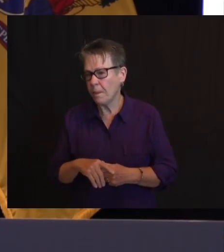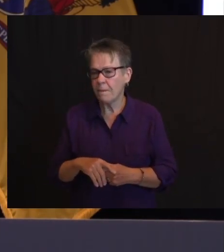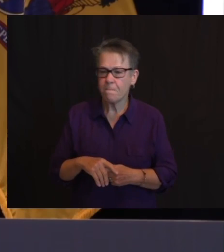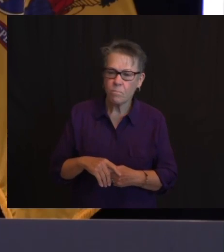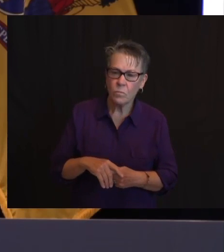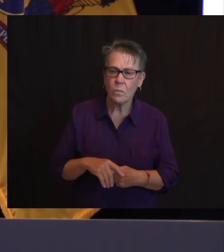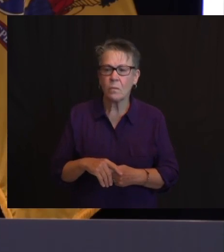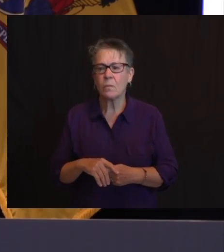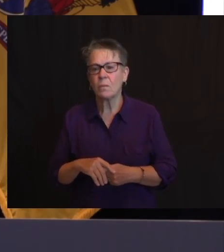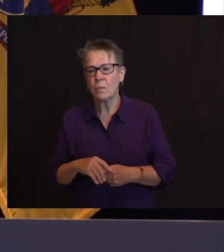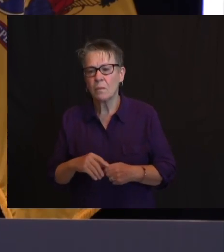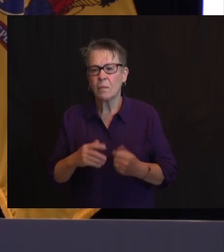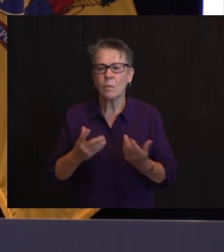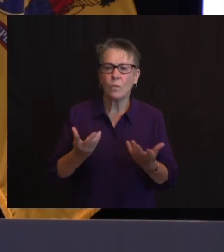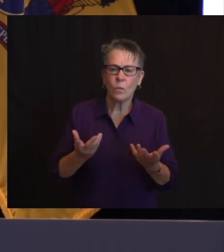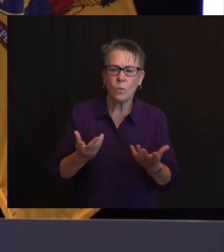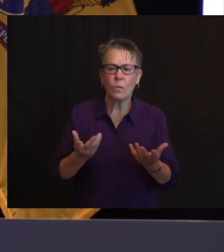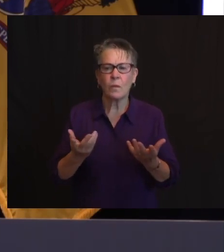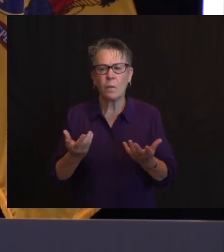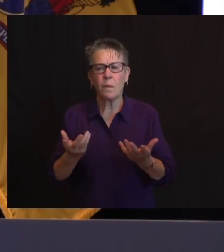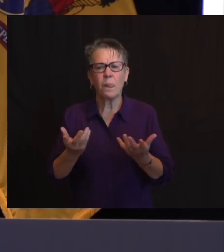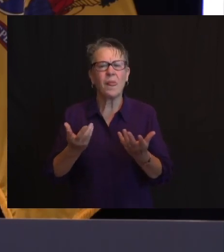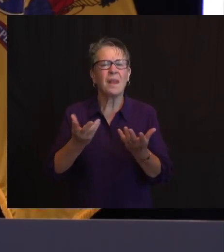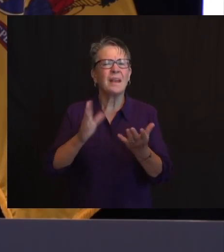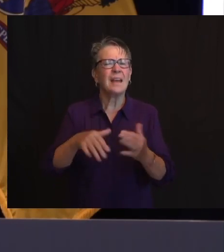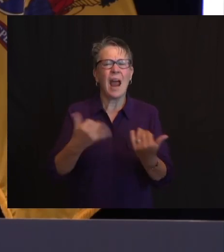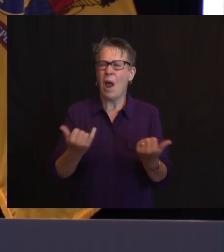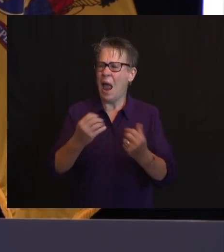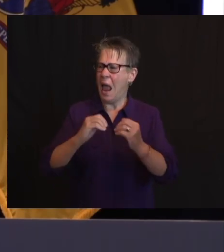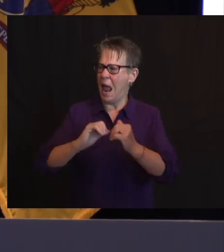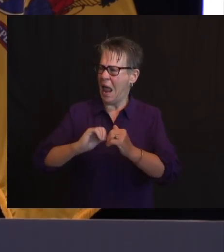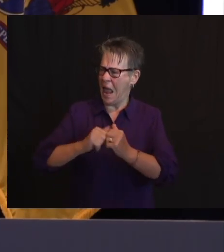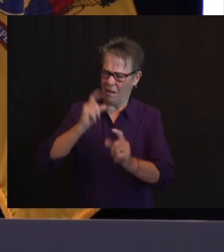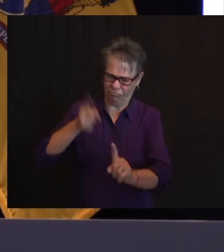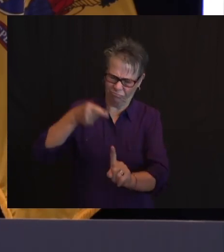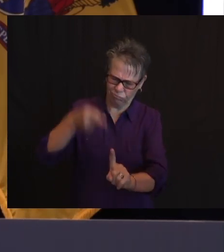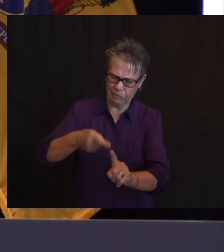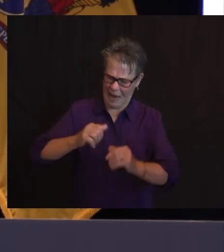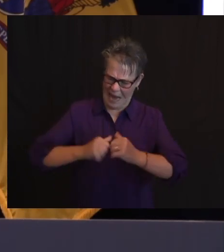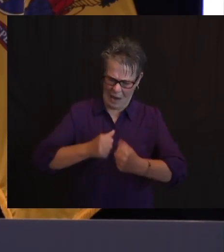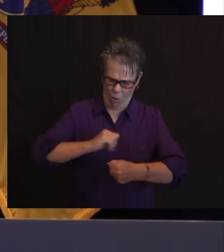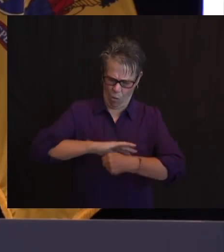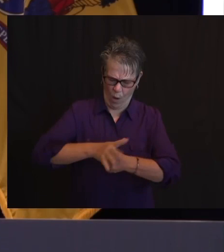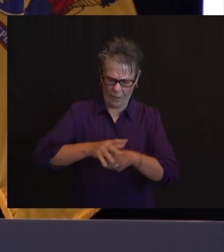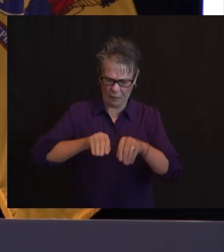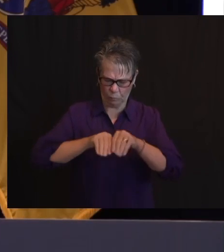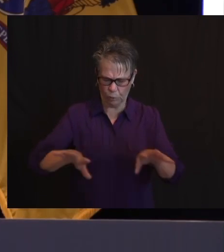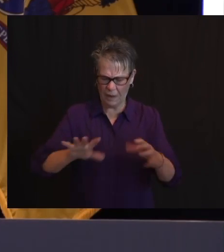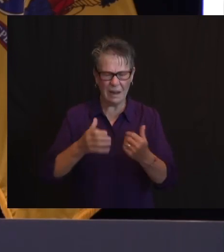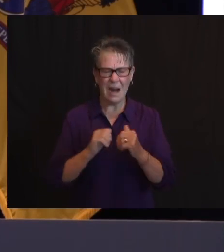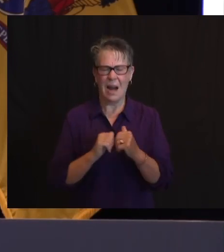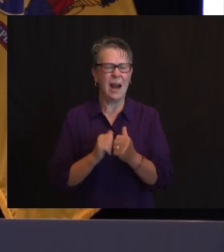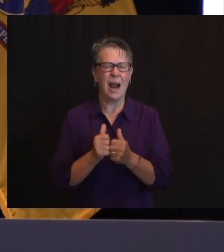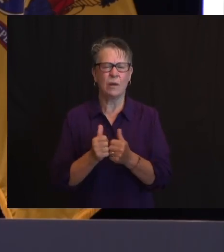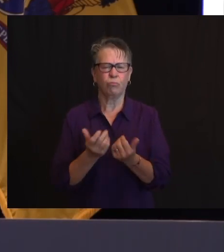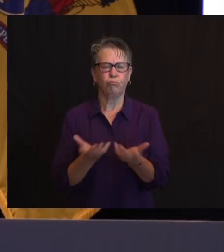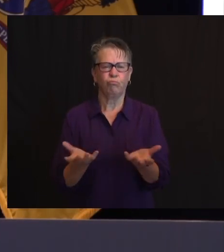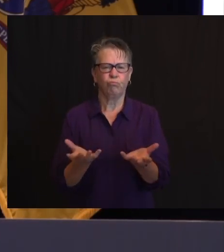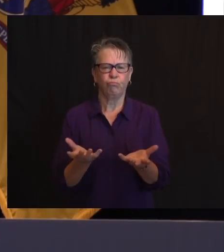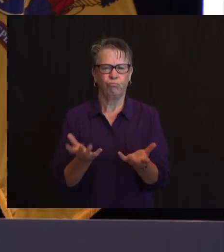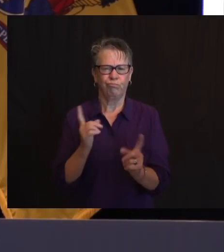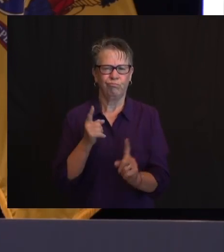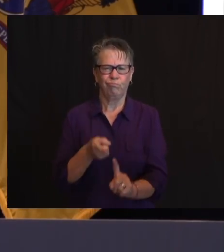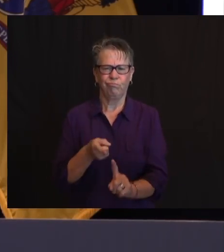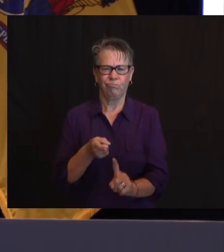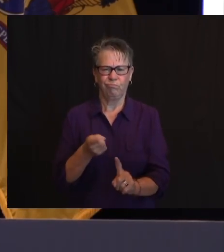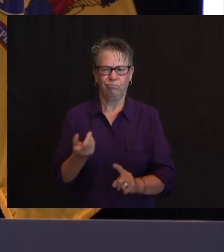COVID-19 spreads so we can clarify for the people of the state. Thank you. I appreciate your asking me that question, but I will defer. I will